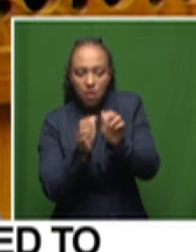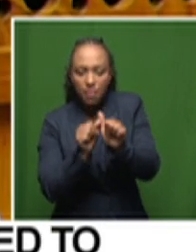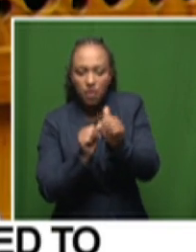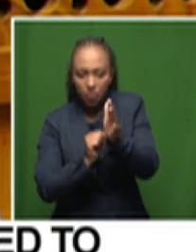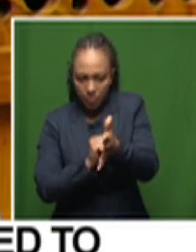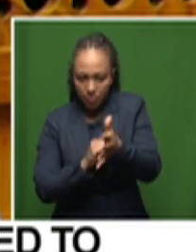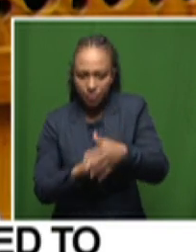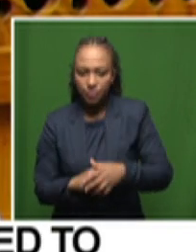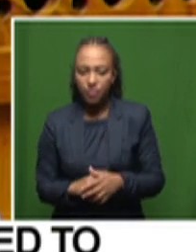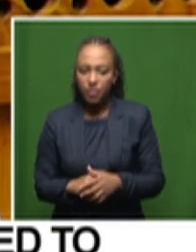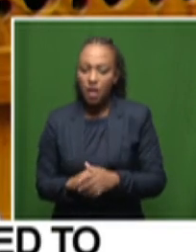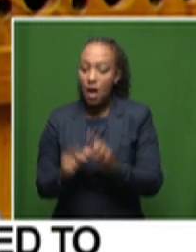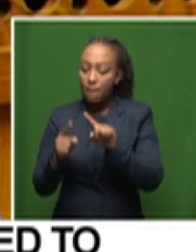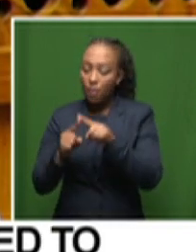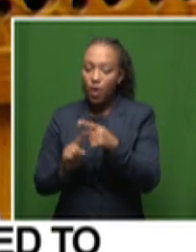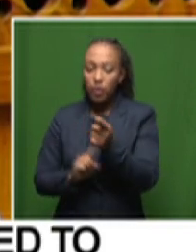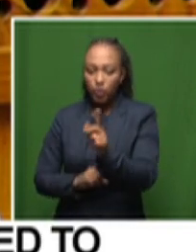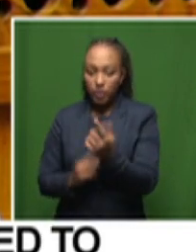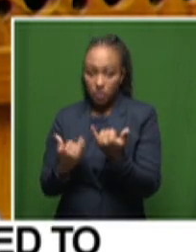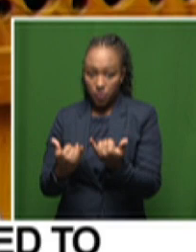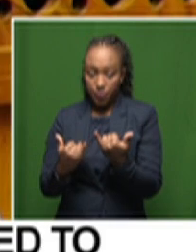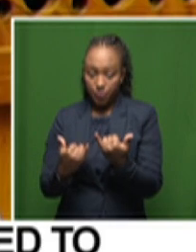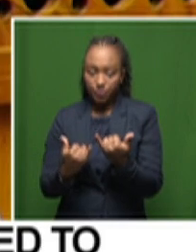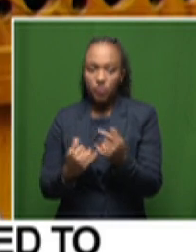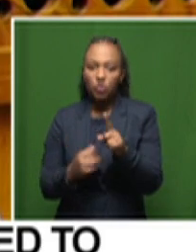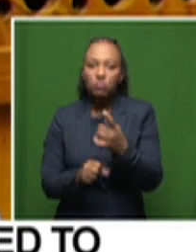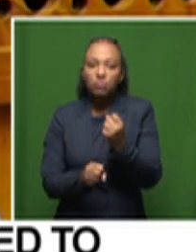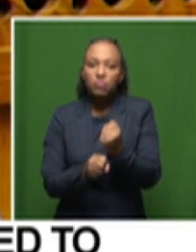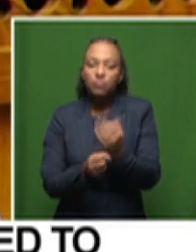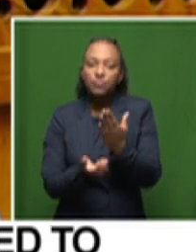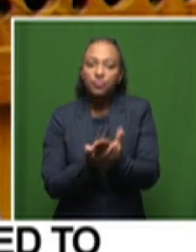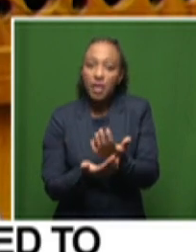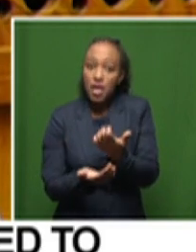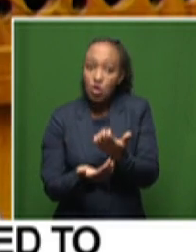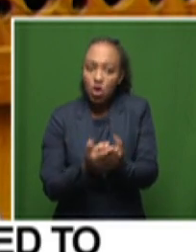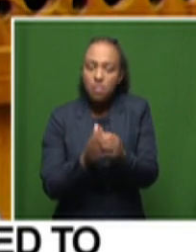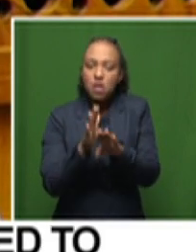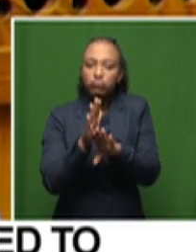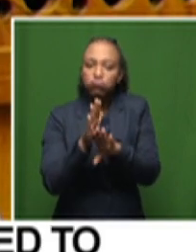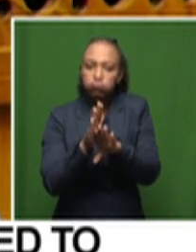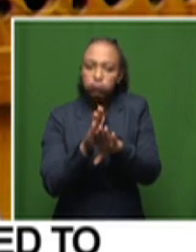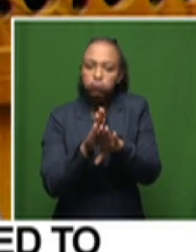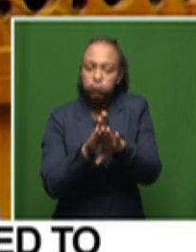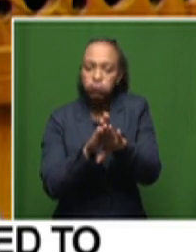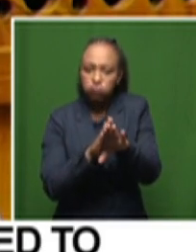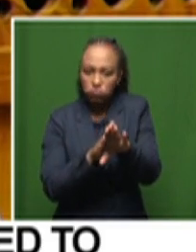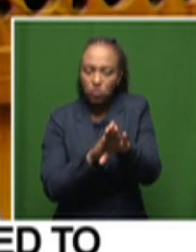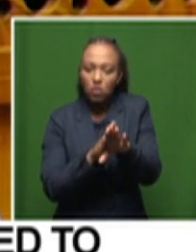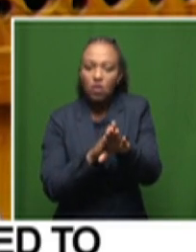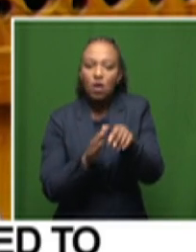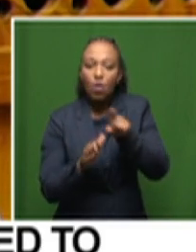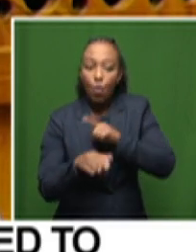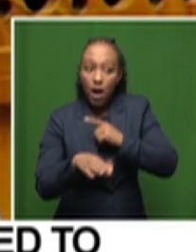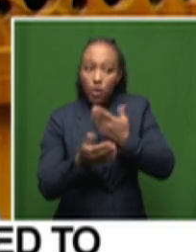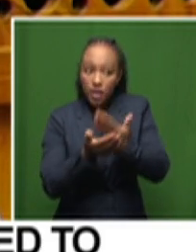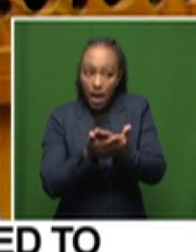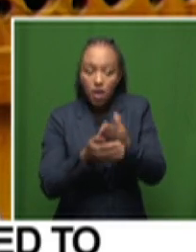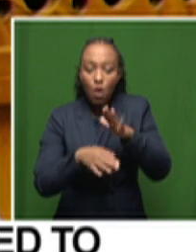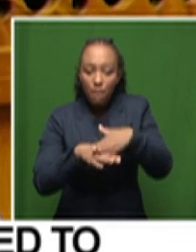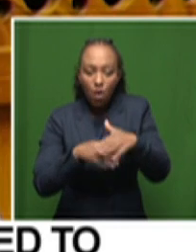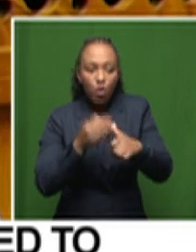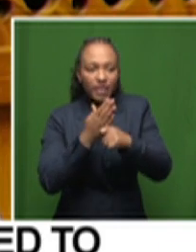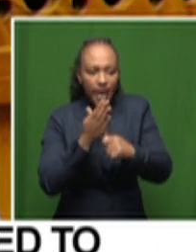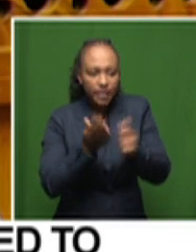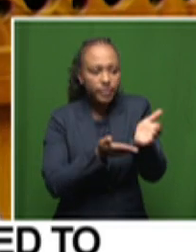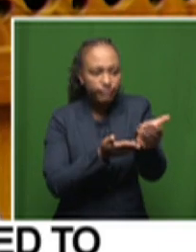making here is that we need to get the economy to grow so that we can collect more tax